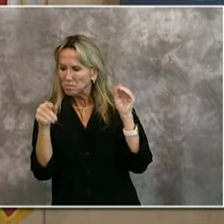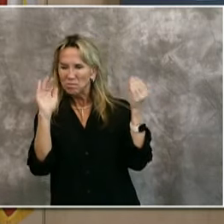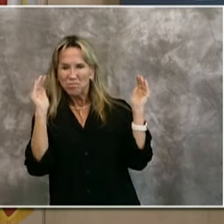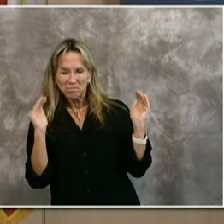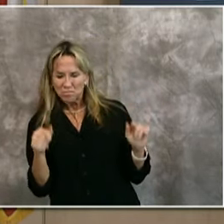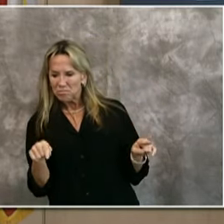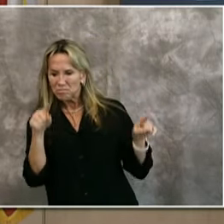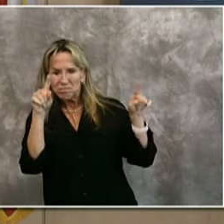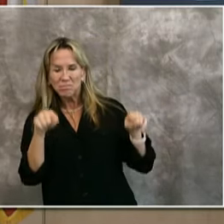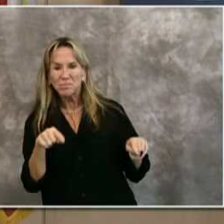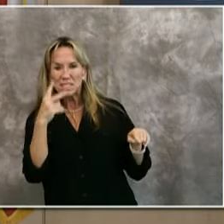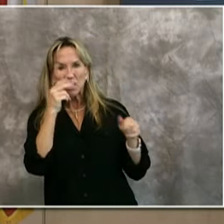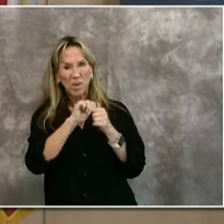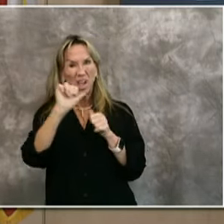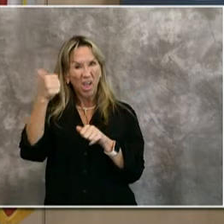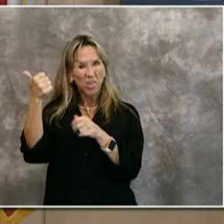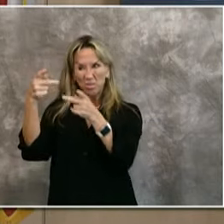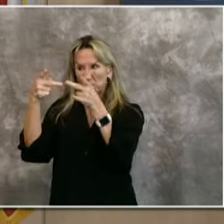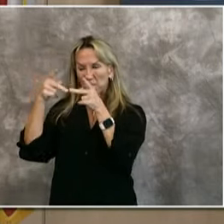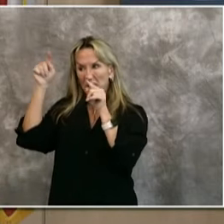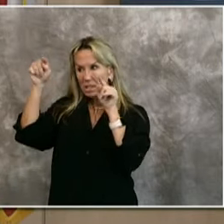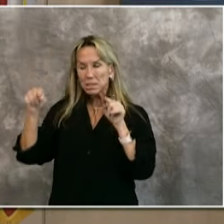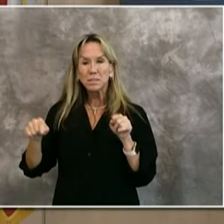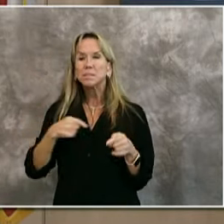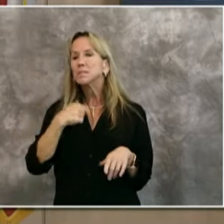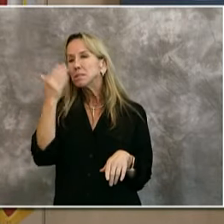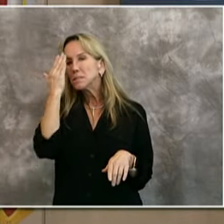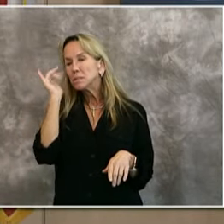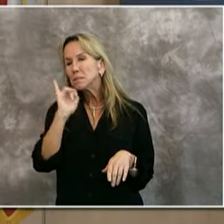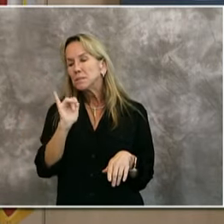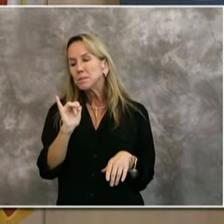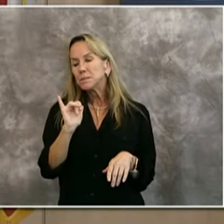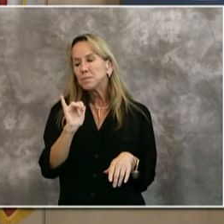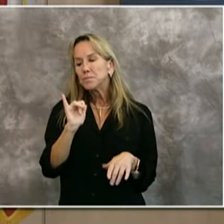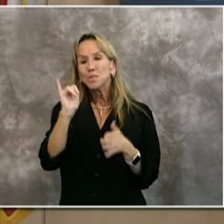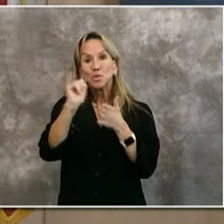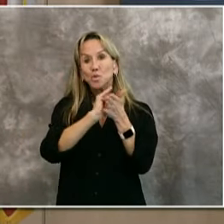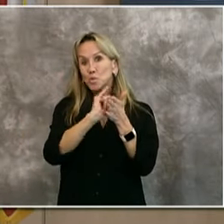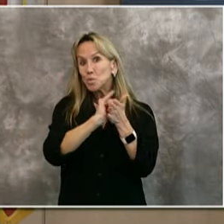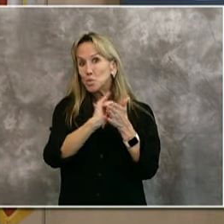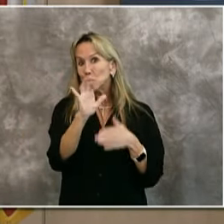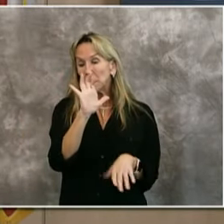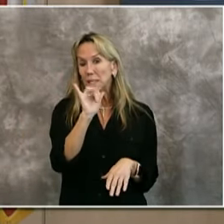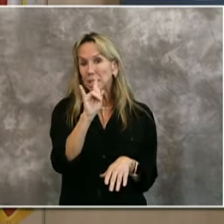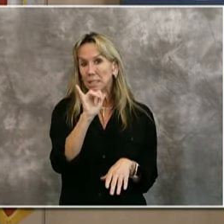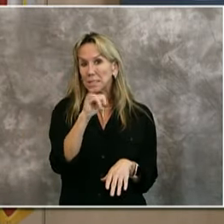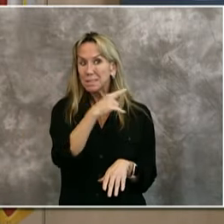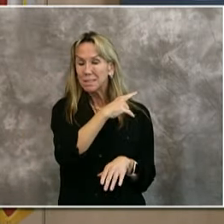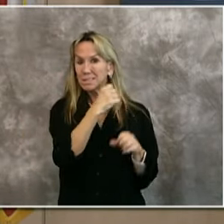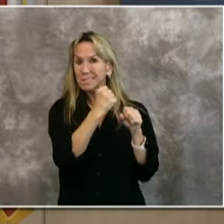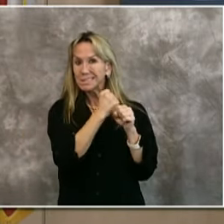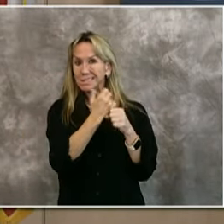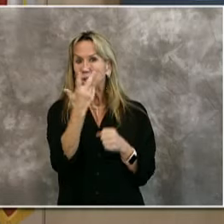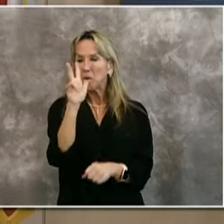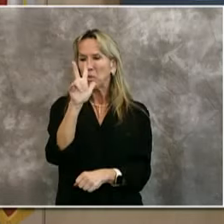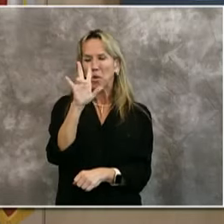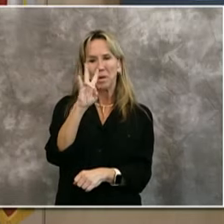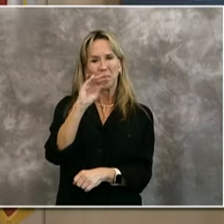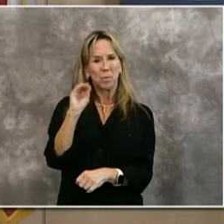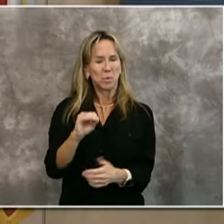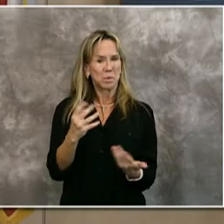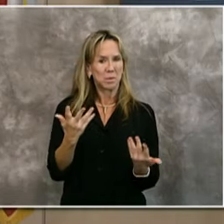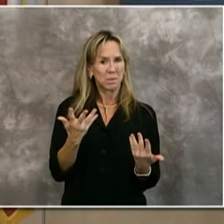amongst other entities. I know that, for example, I think you quoted the New York City statistic of only